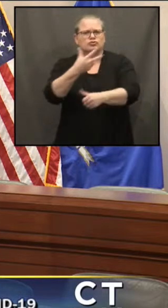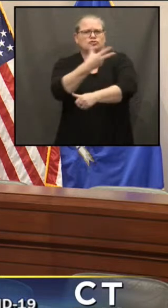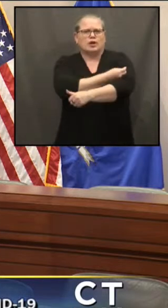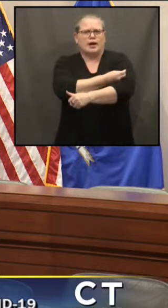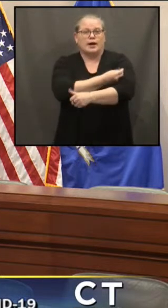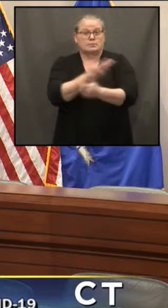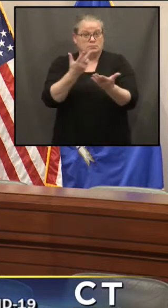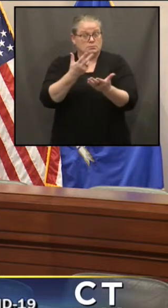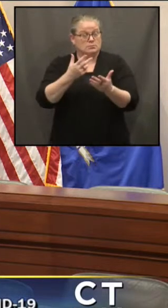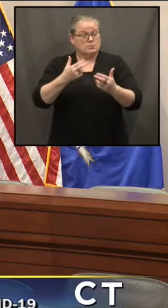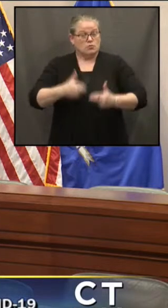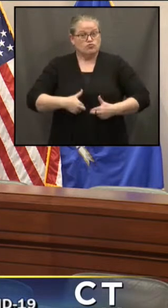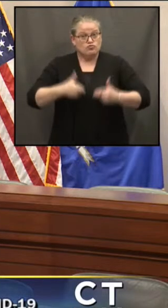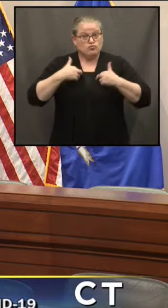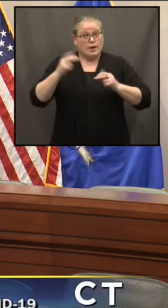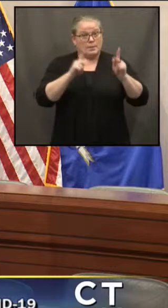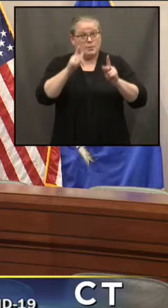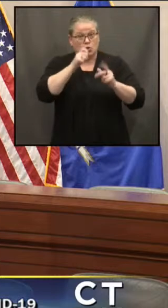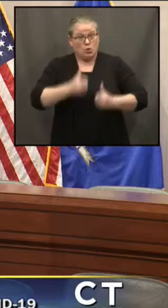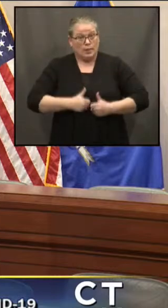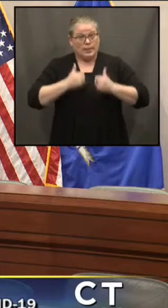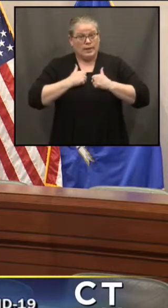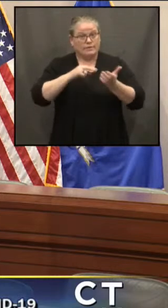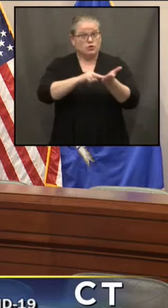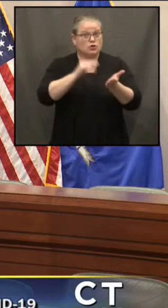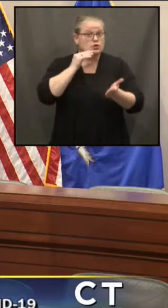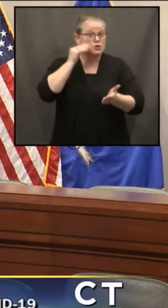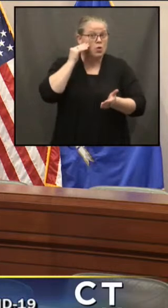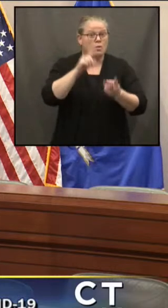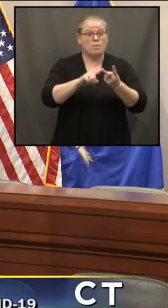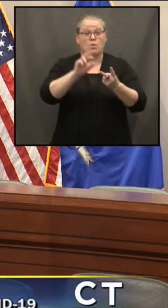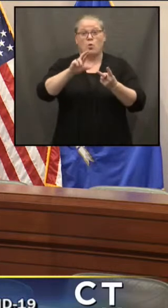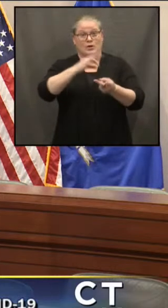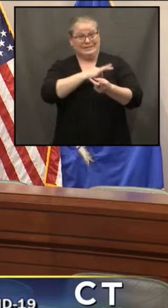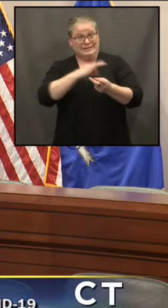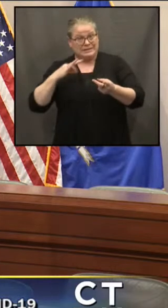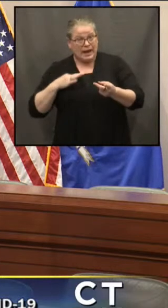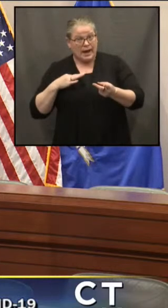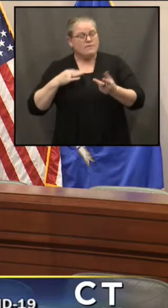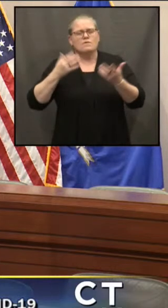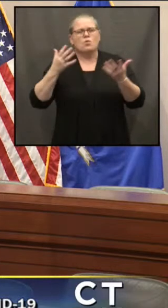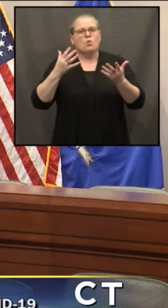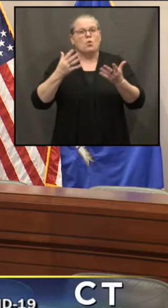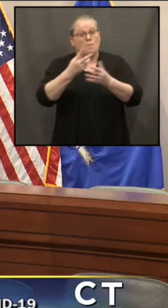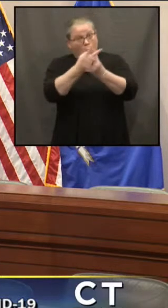was this not done earlier? Was it left up to the nursing home owners?